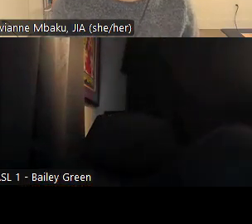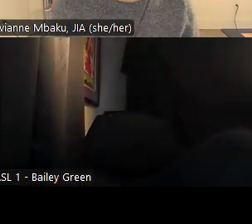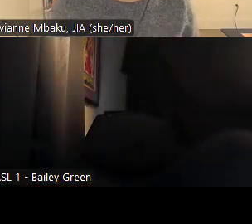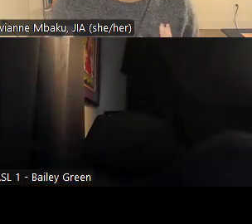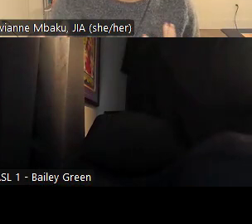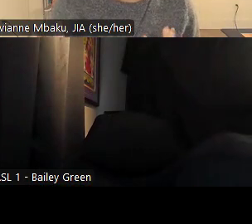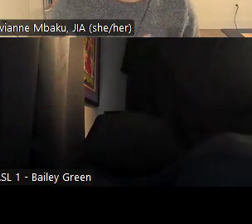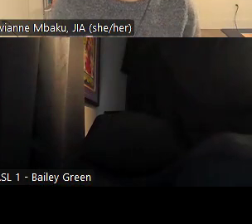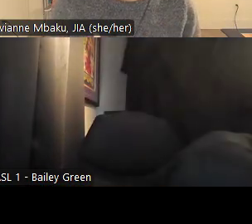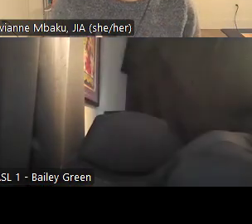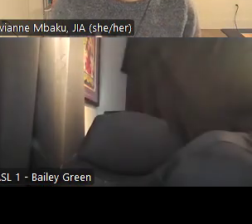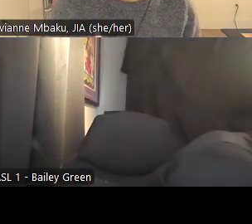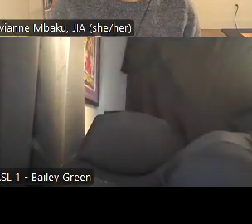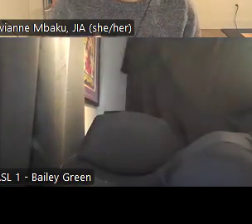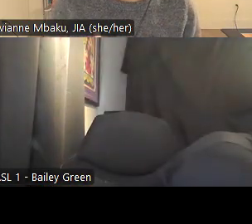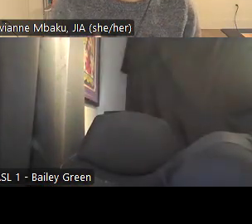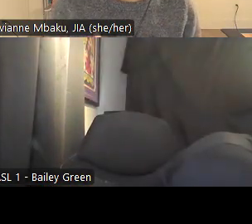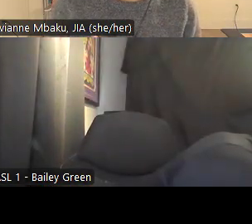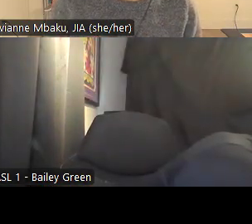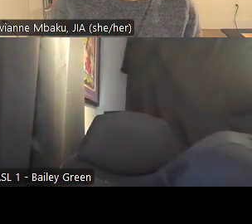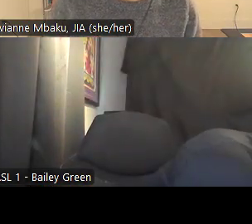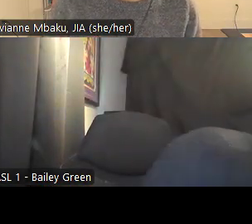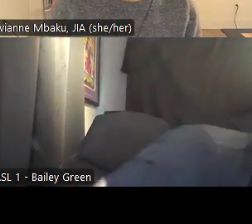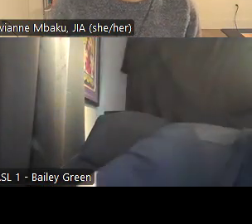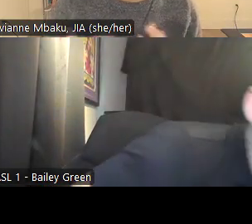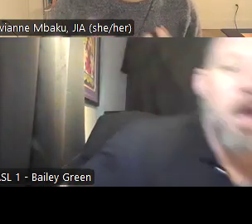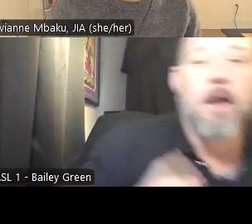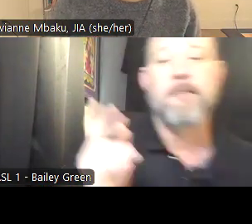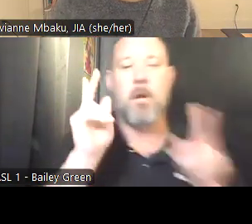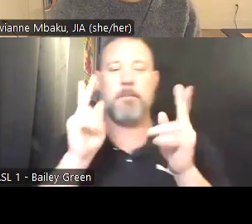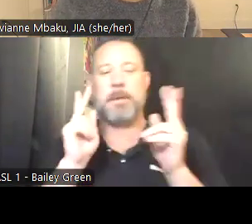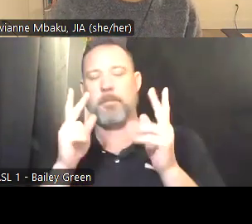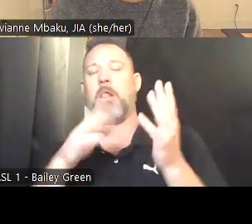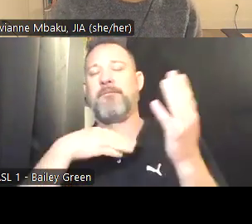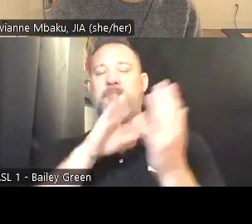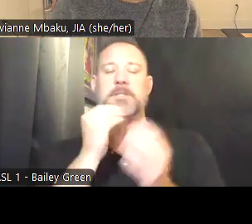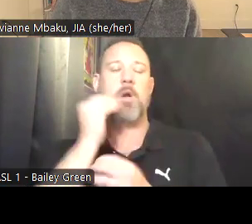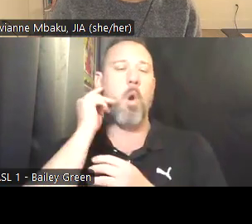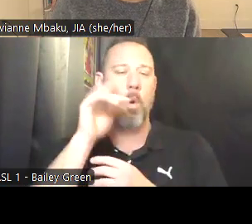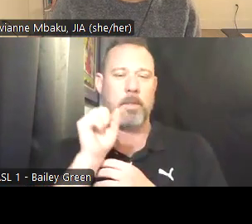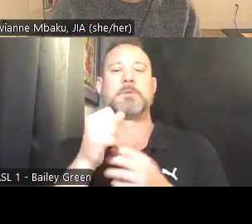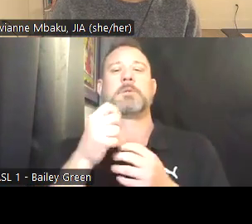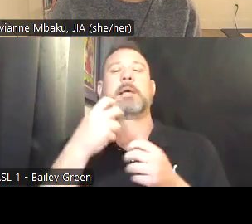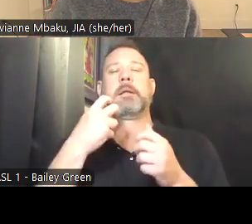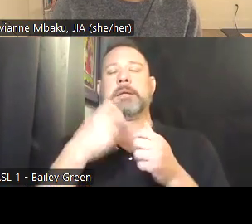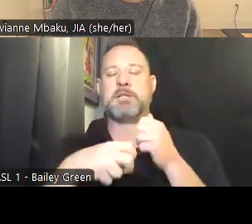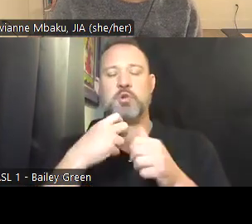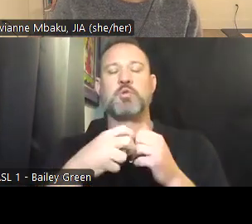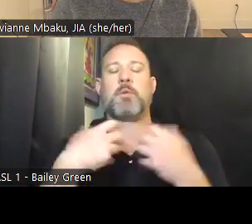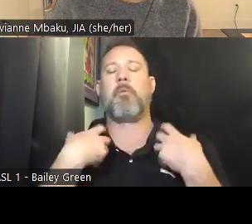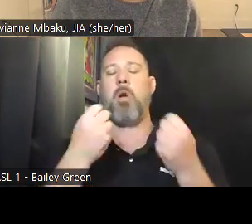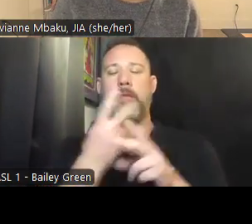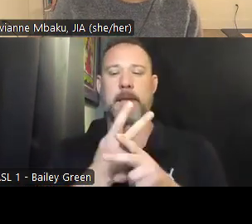growing cohort of people facing homelessness. And then also just issues accessing healthcare services. So